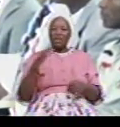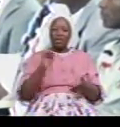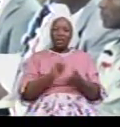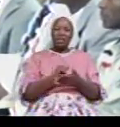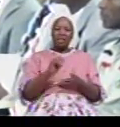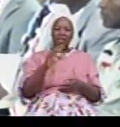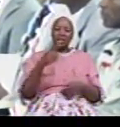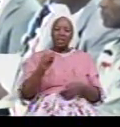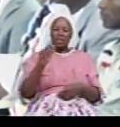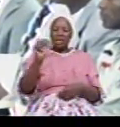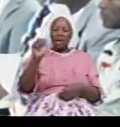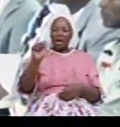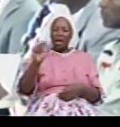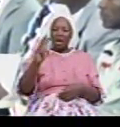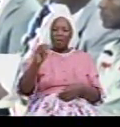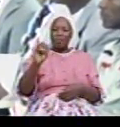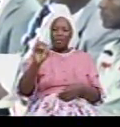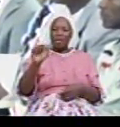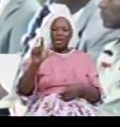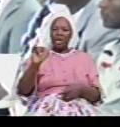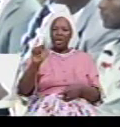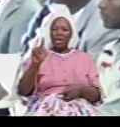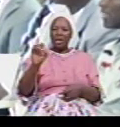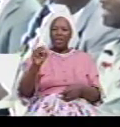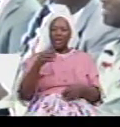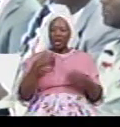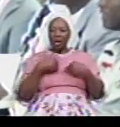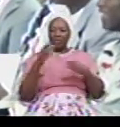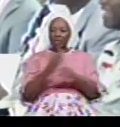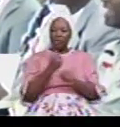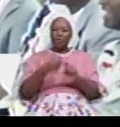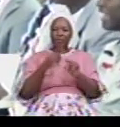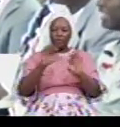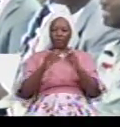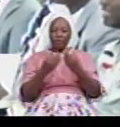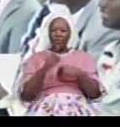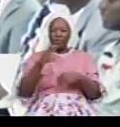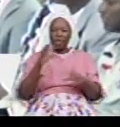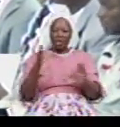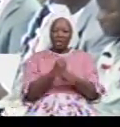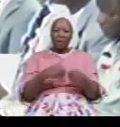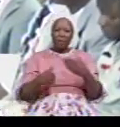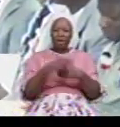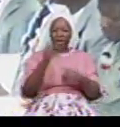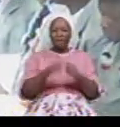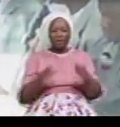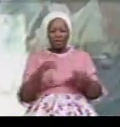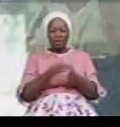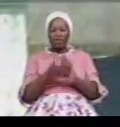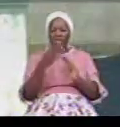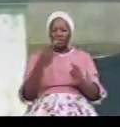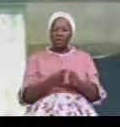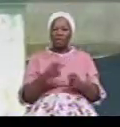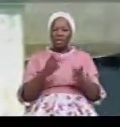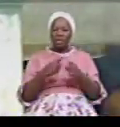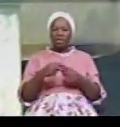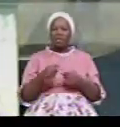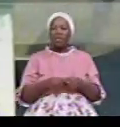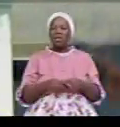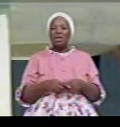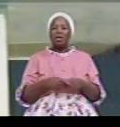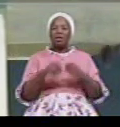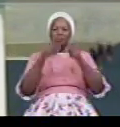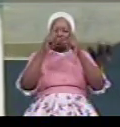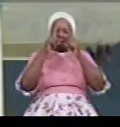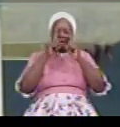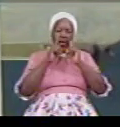taken from your family. You can recover everything. Then it says, mourn for your